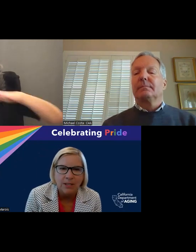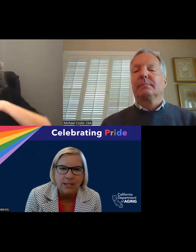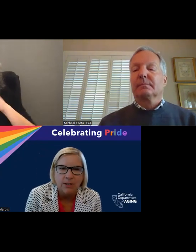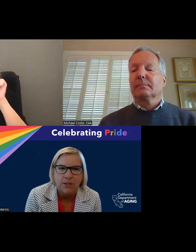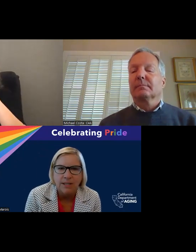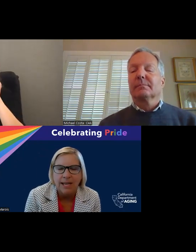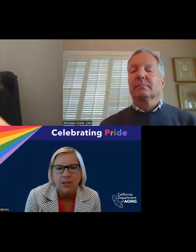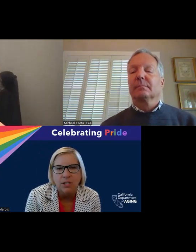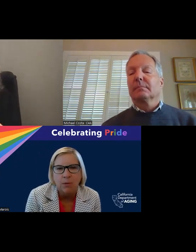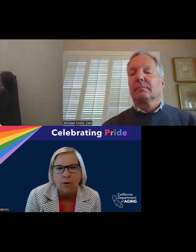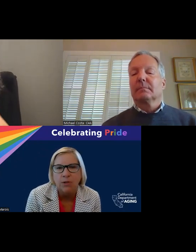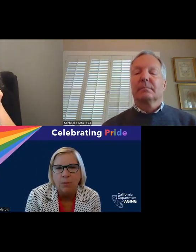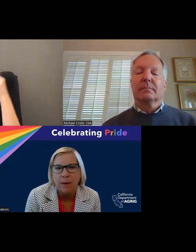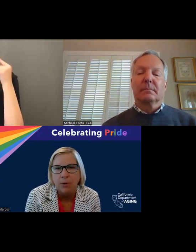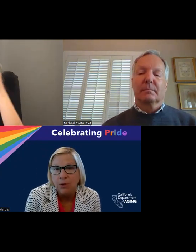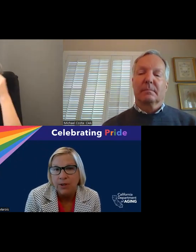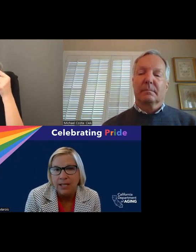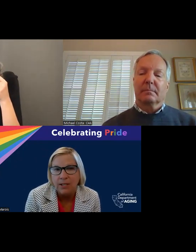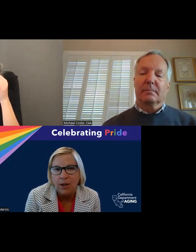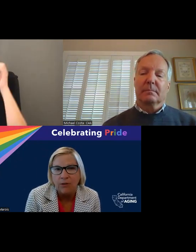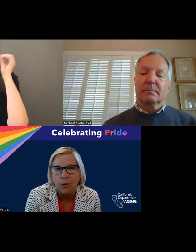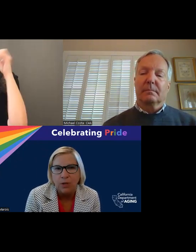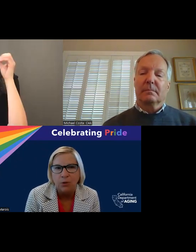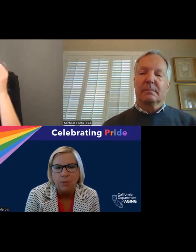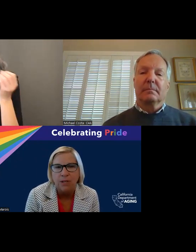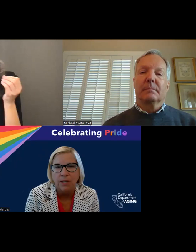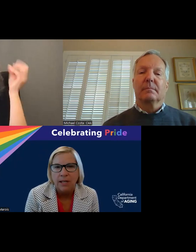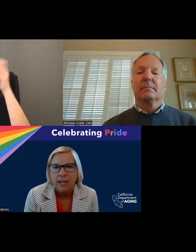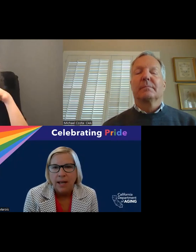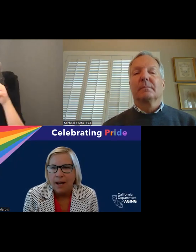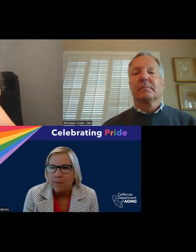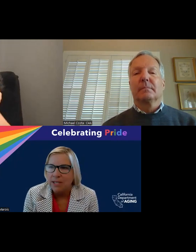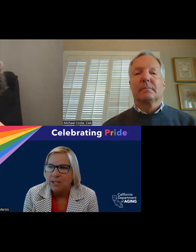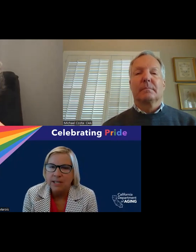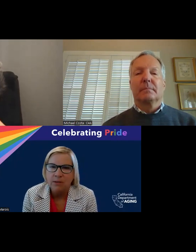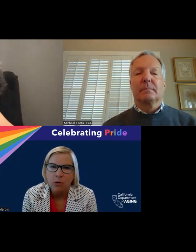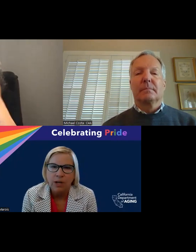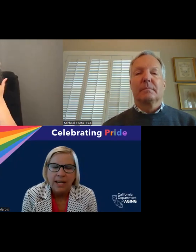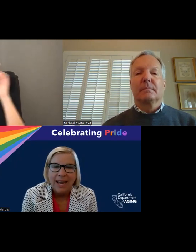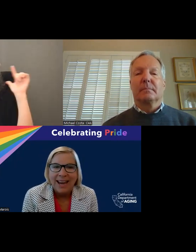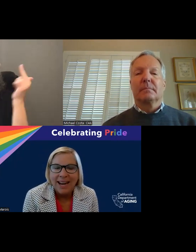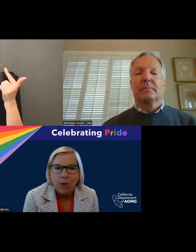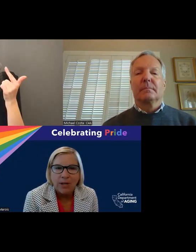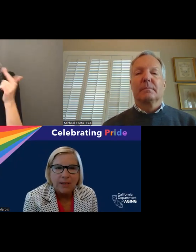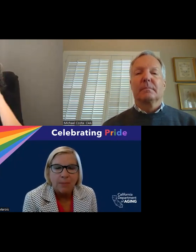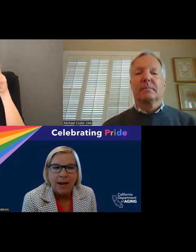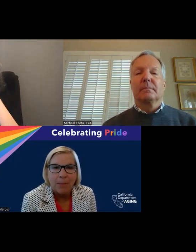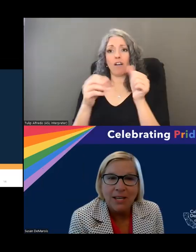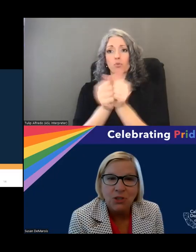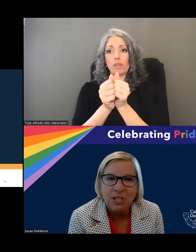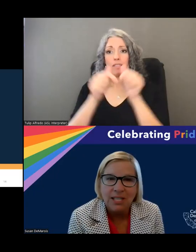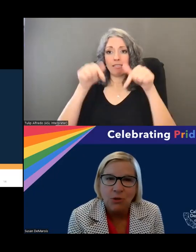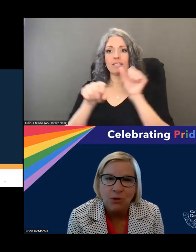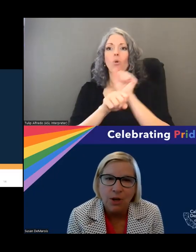and opinion leaders in the aging network. So my personal thanks to all of you who contributed to this phase of work. And now it is